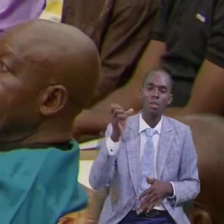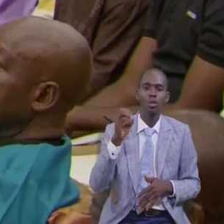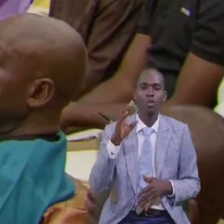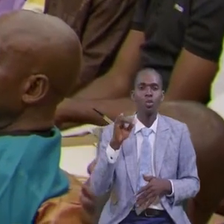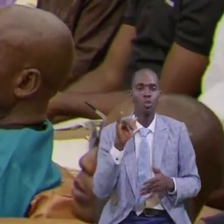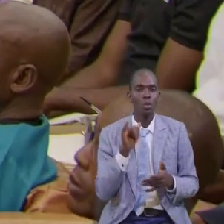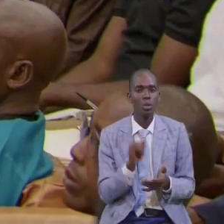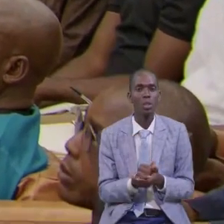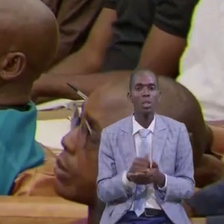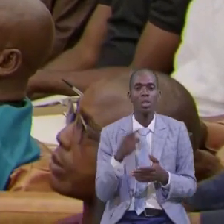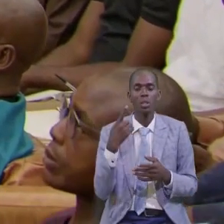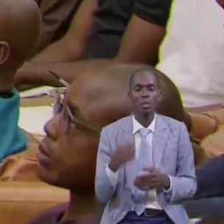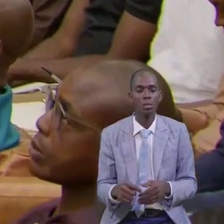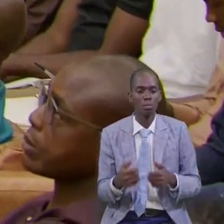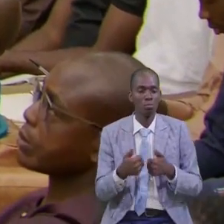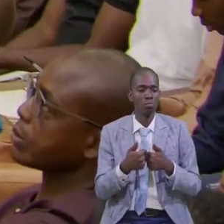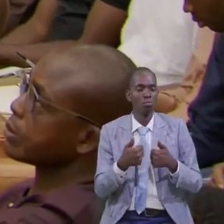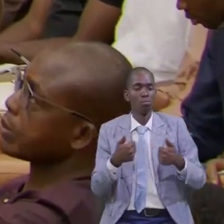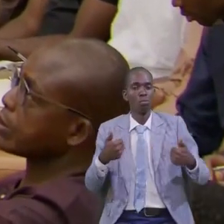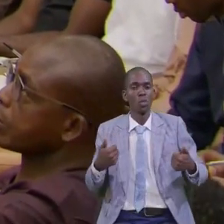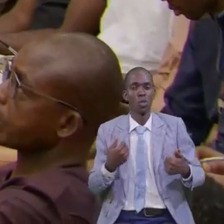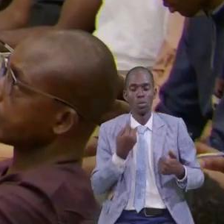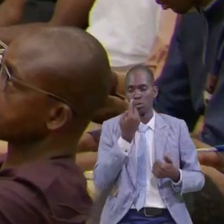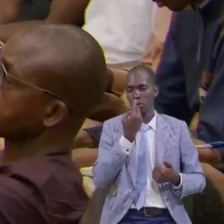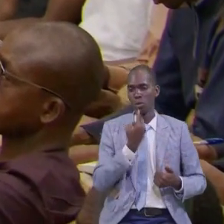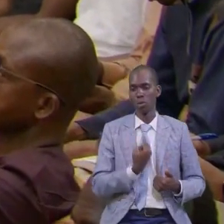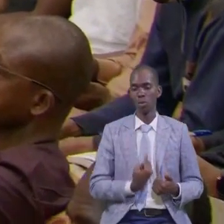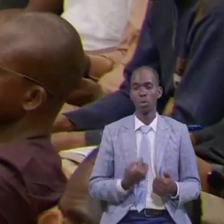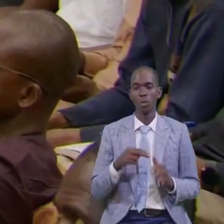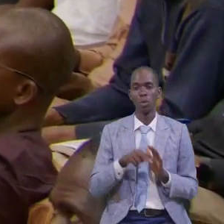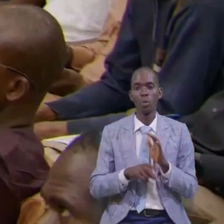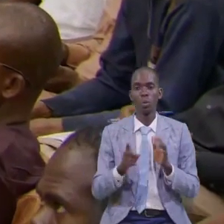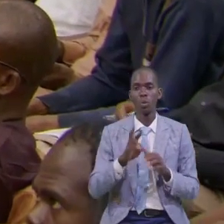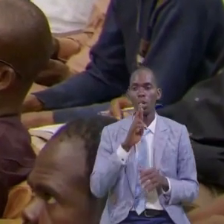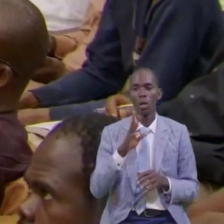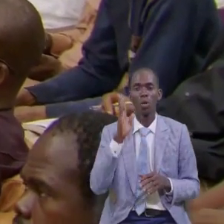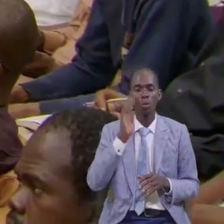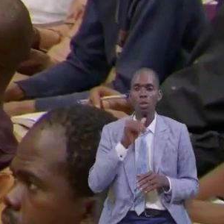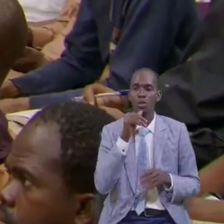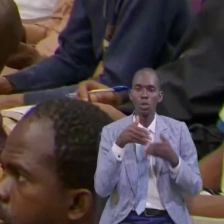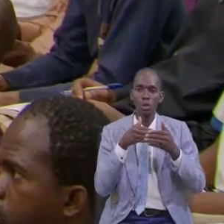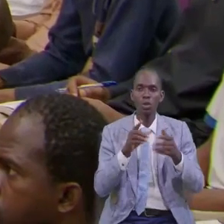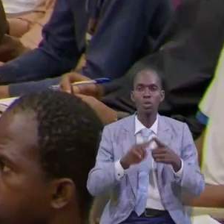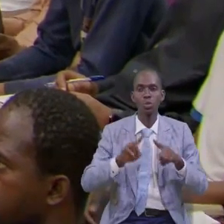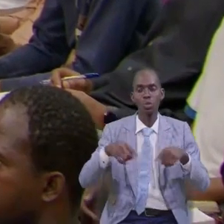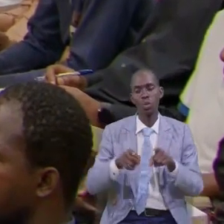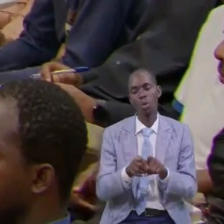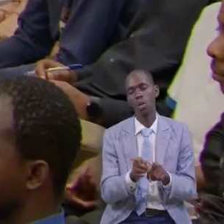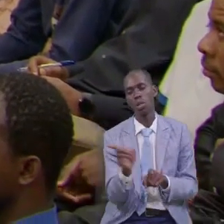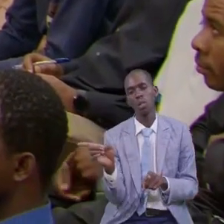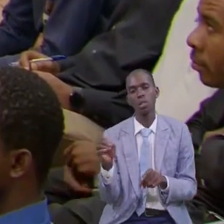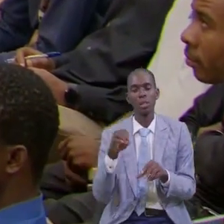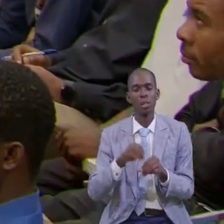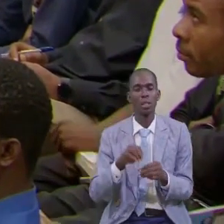the isolation where you are will not make you to go astray. In verse 37,